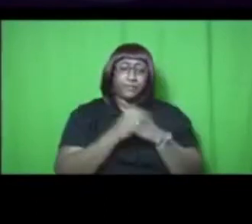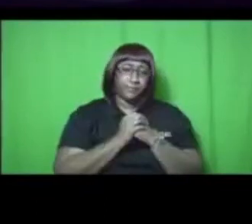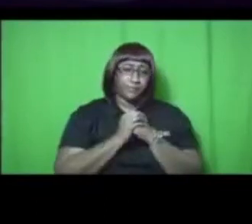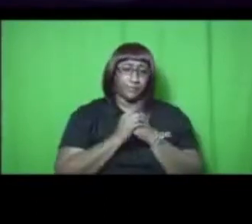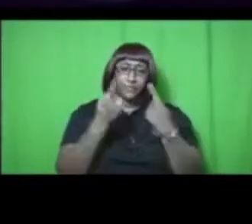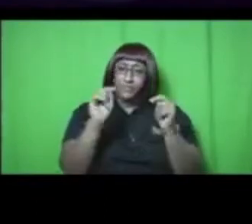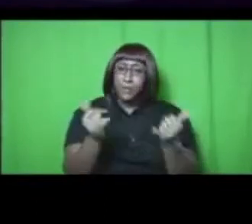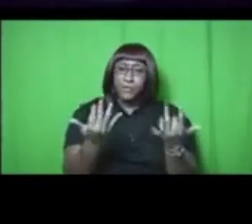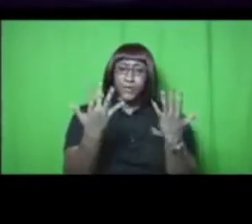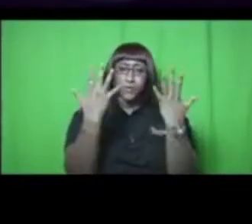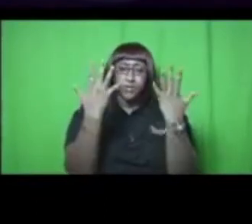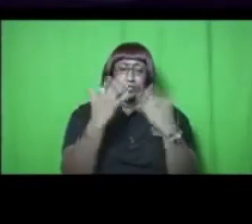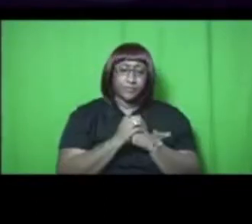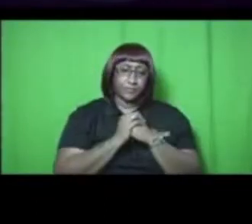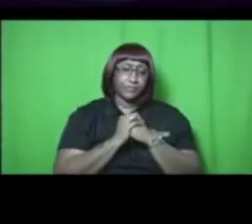The burning.